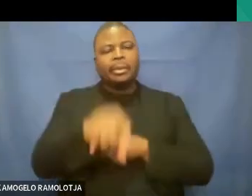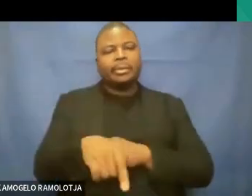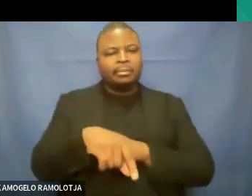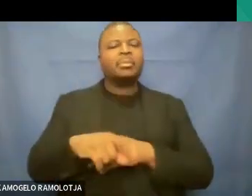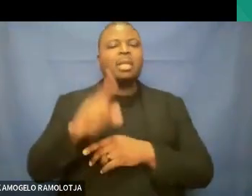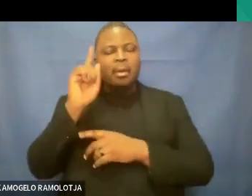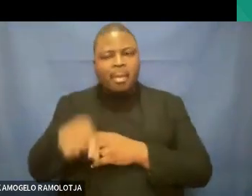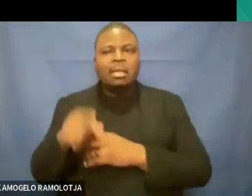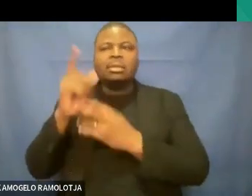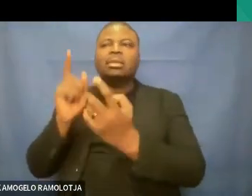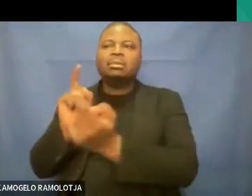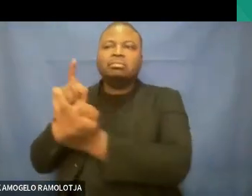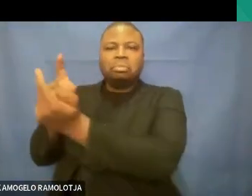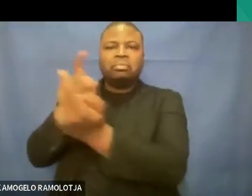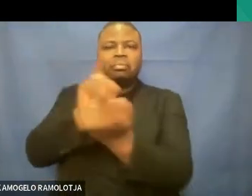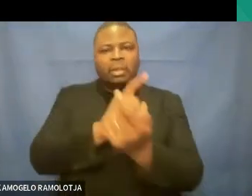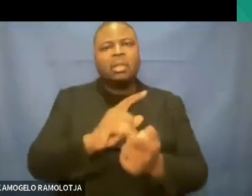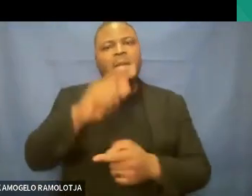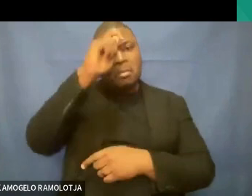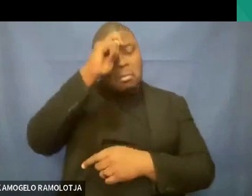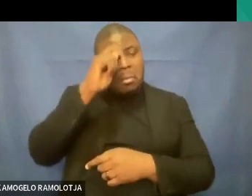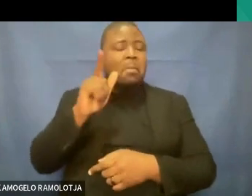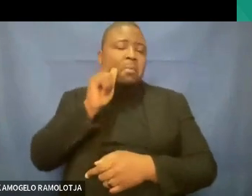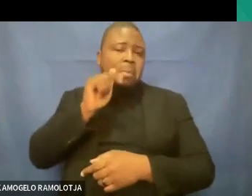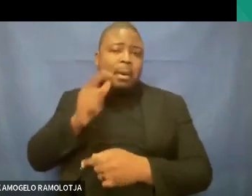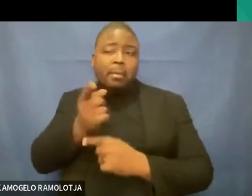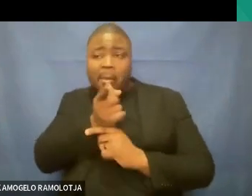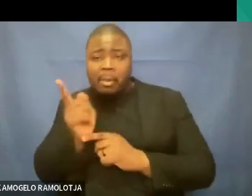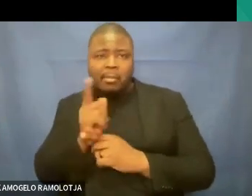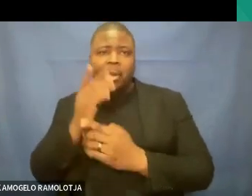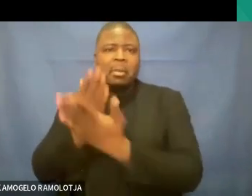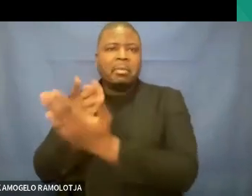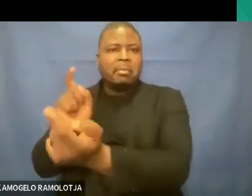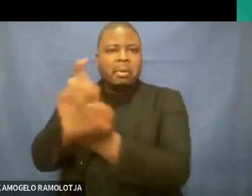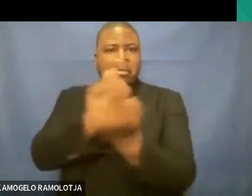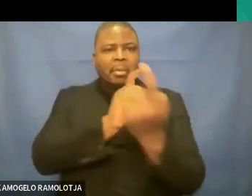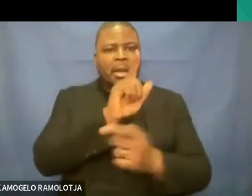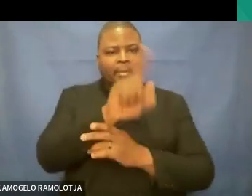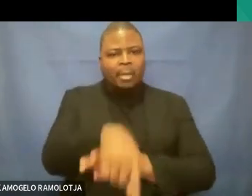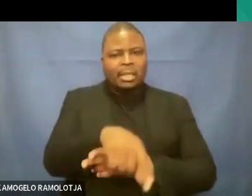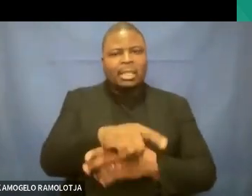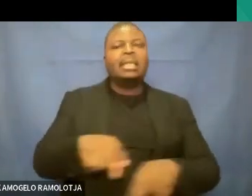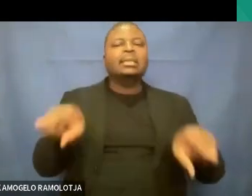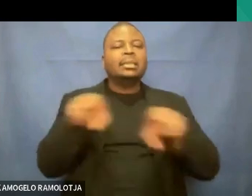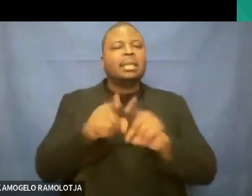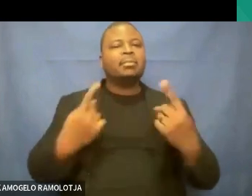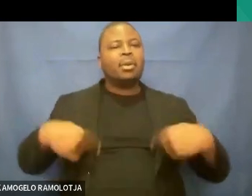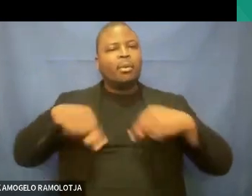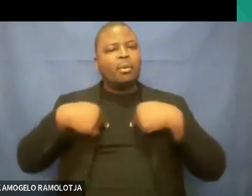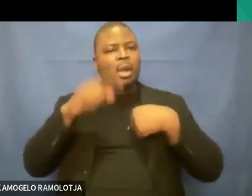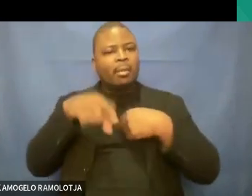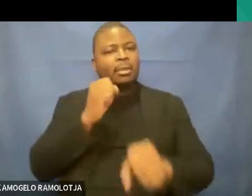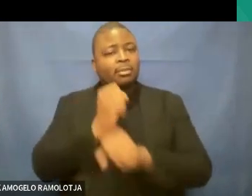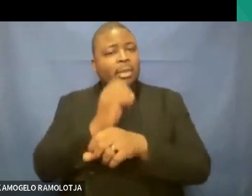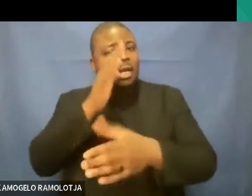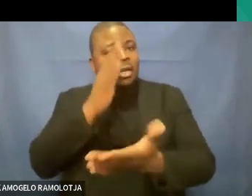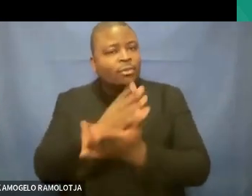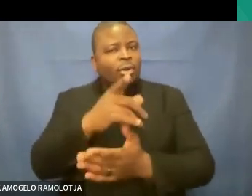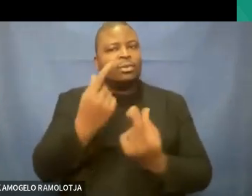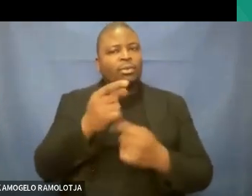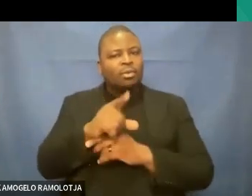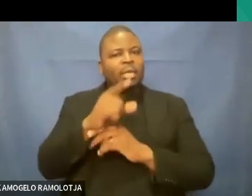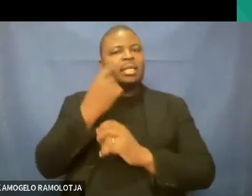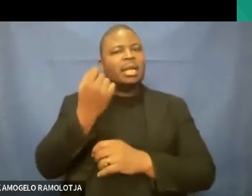and boys. And then also they also show that we need to also understand that